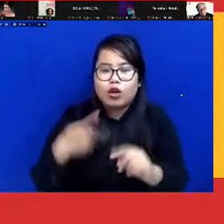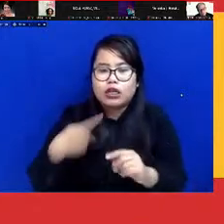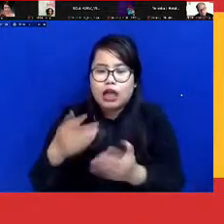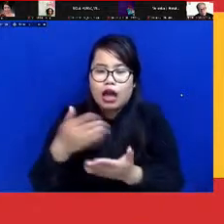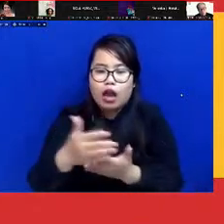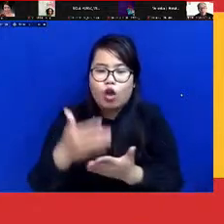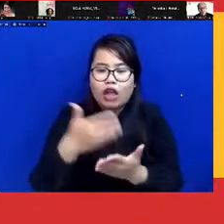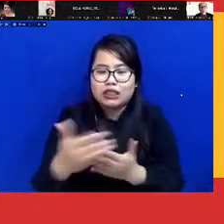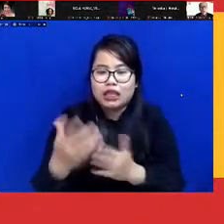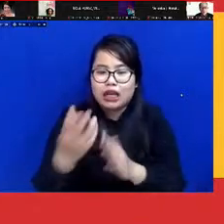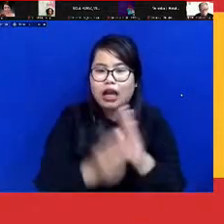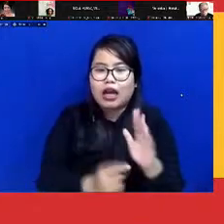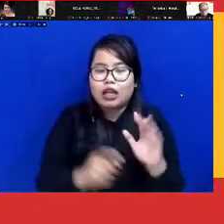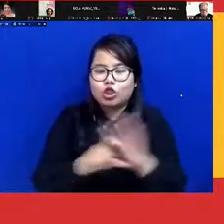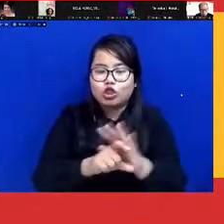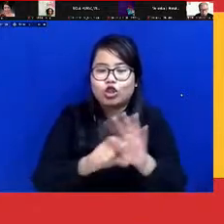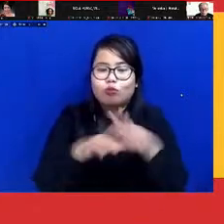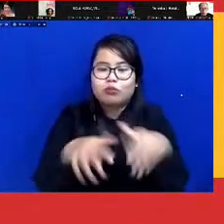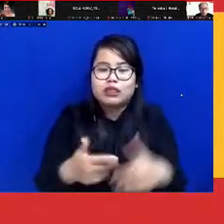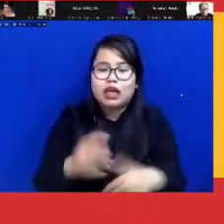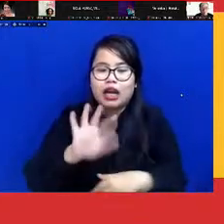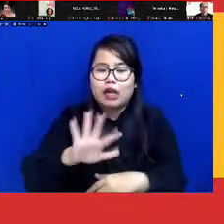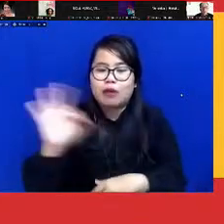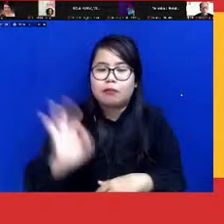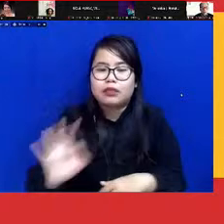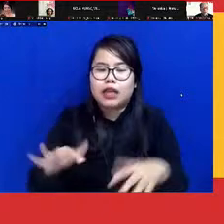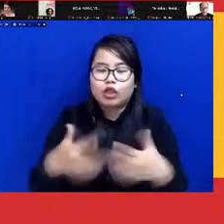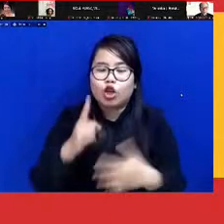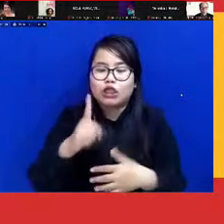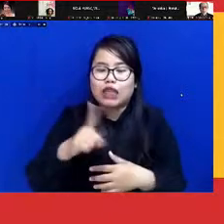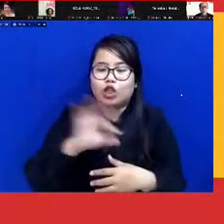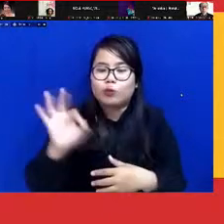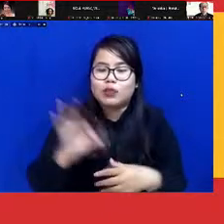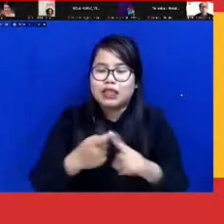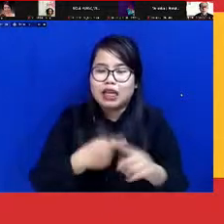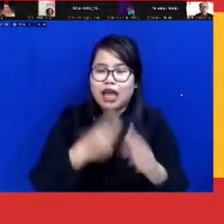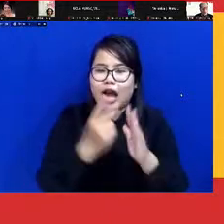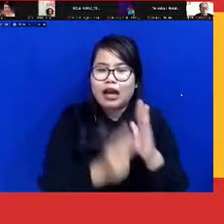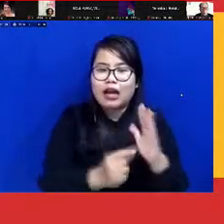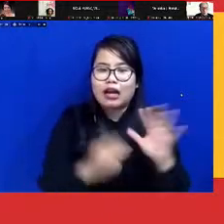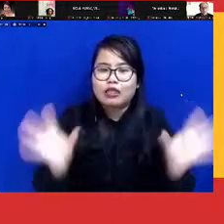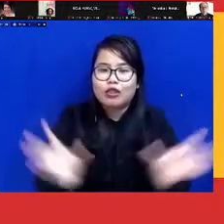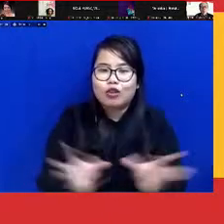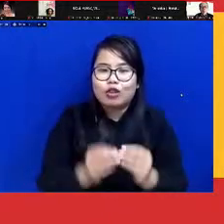of the total budget promote real participation.